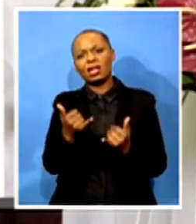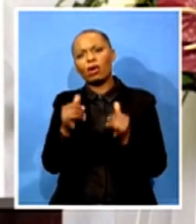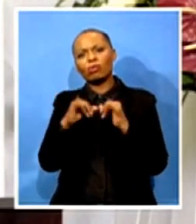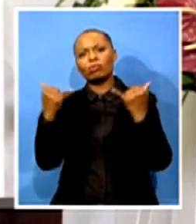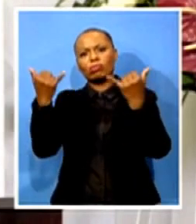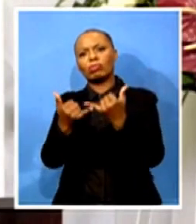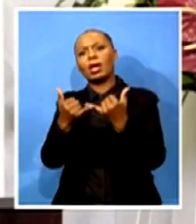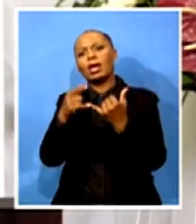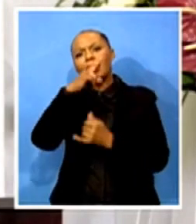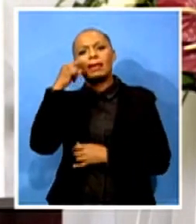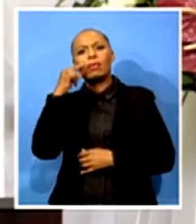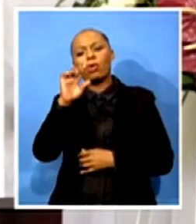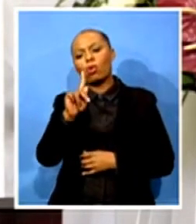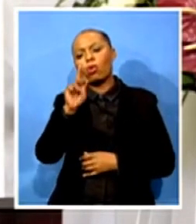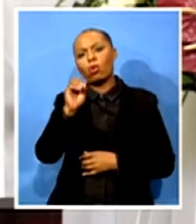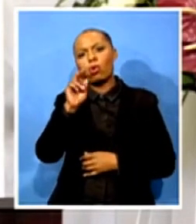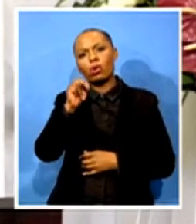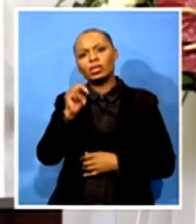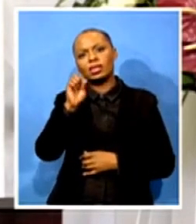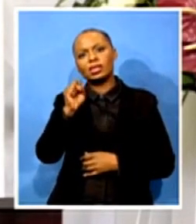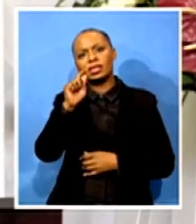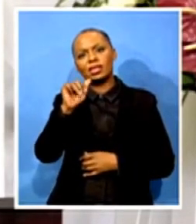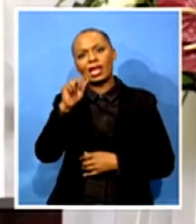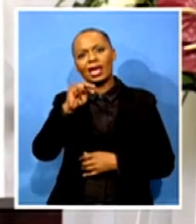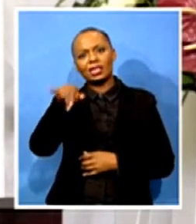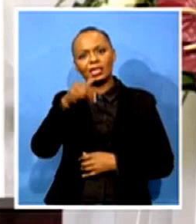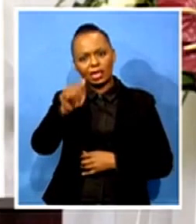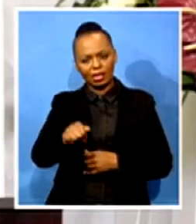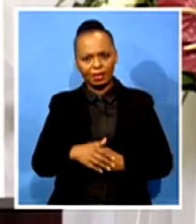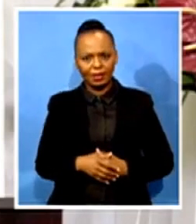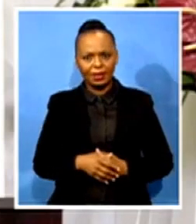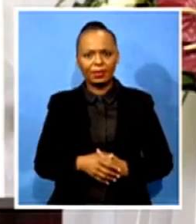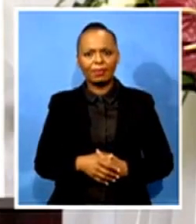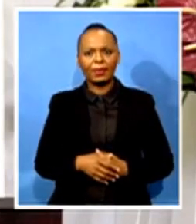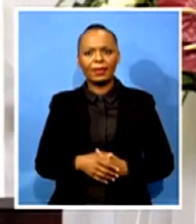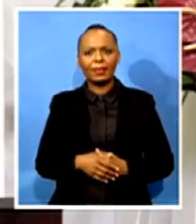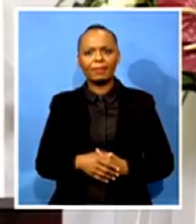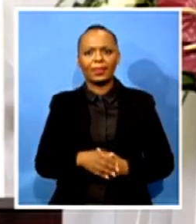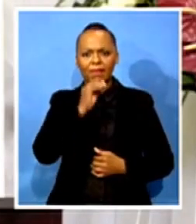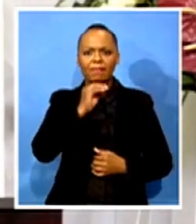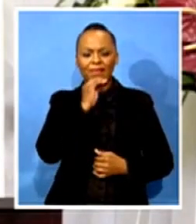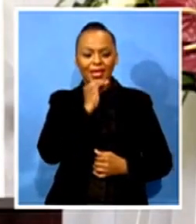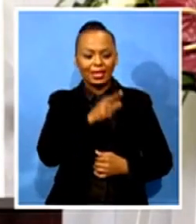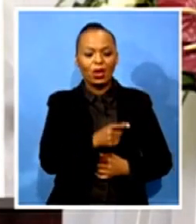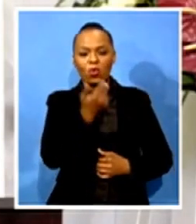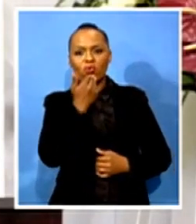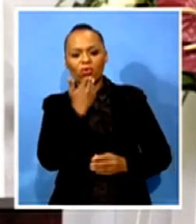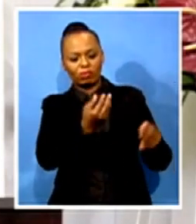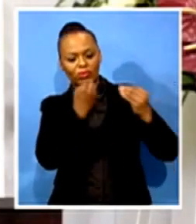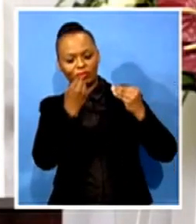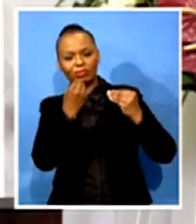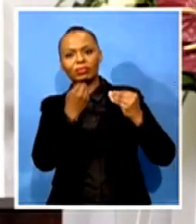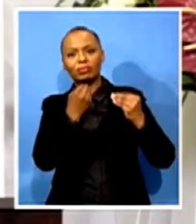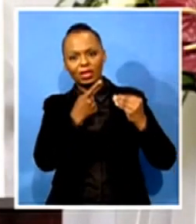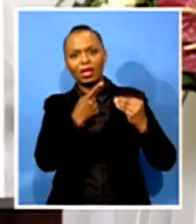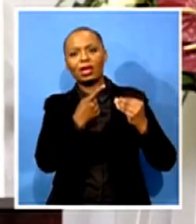We tribute that konke ukuthi it was the influence of uSisikhosi ukuze sikwazi ukunetwork ngalo